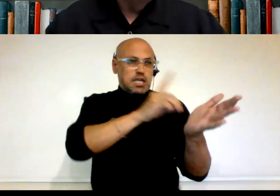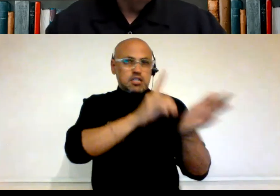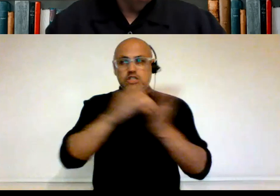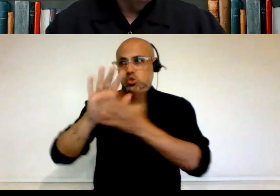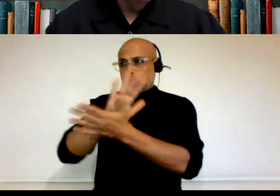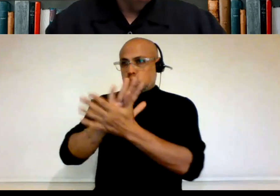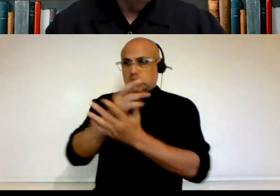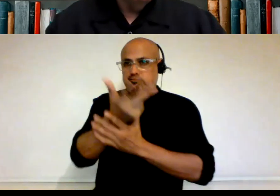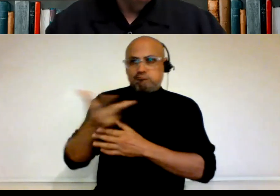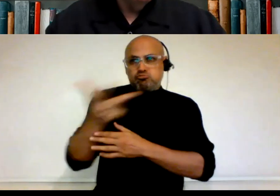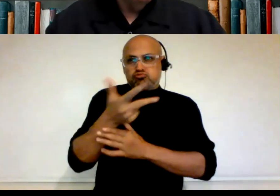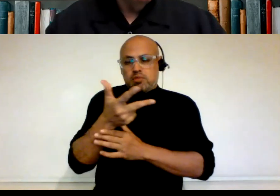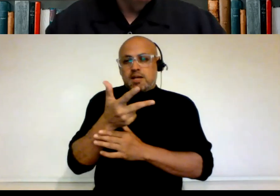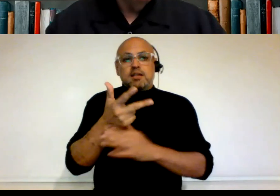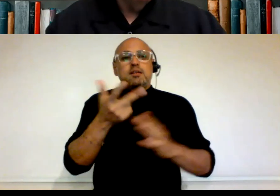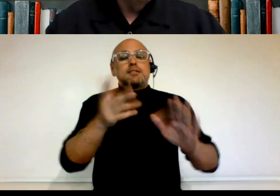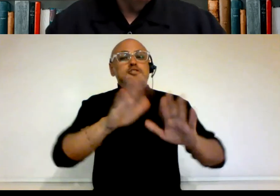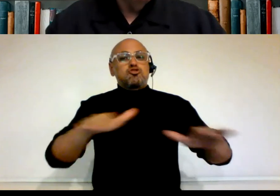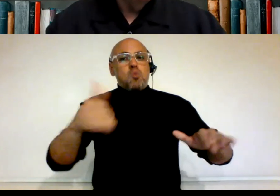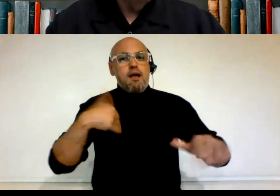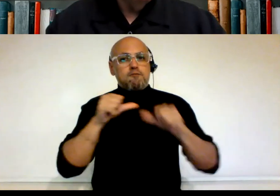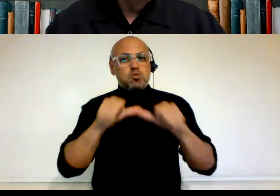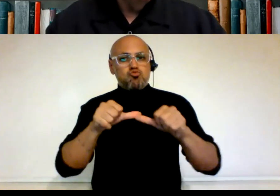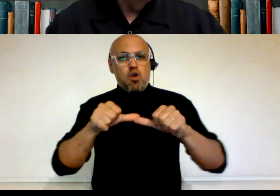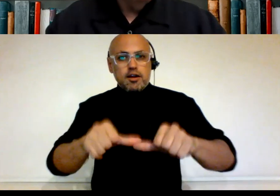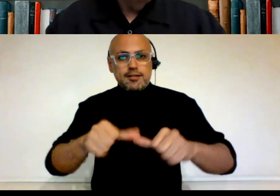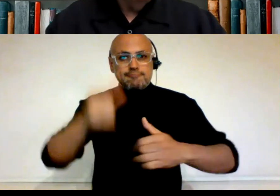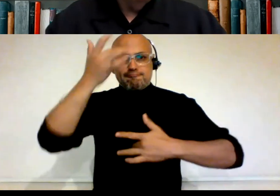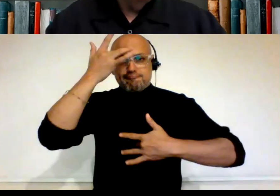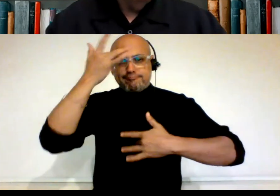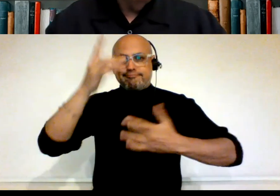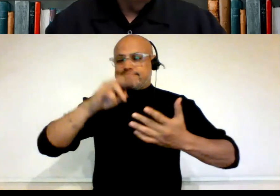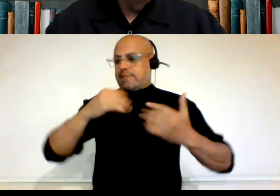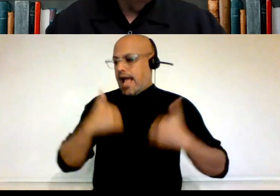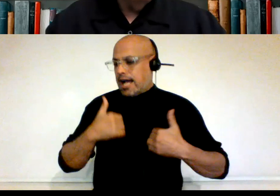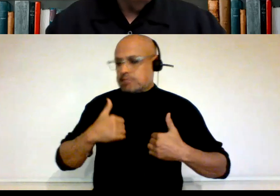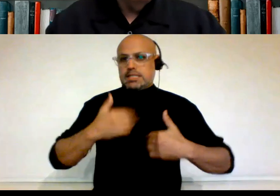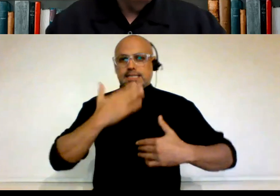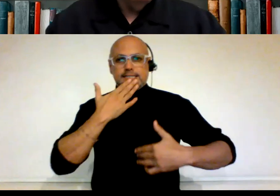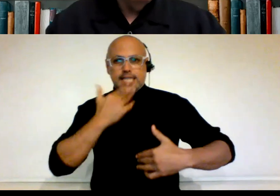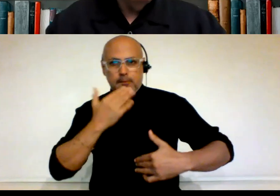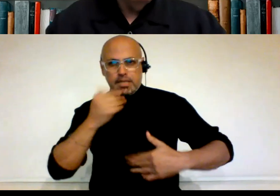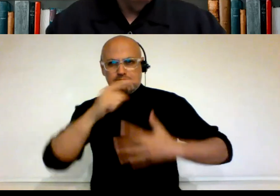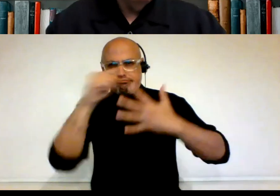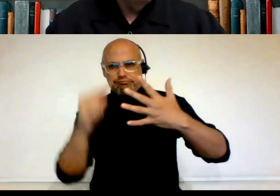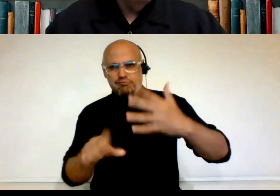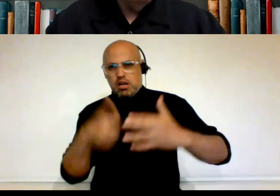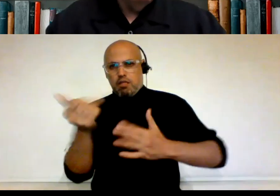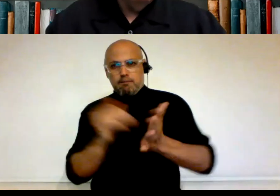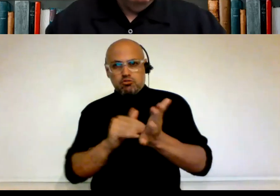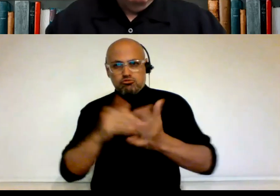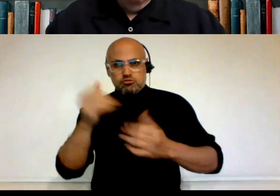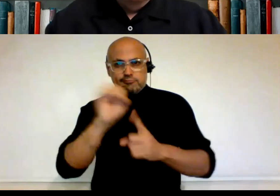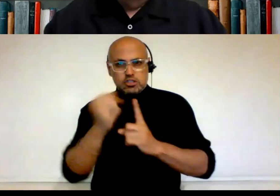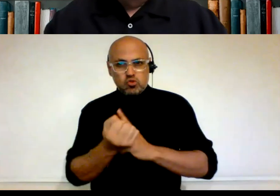school. So children who have chronic conditions, whether it's asthma, diabetes, or other medical conditions, we need to have that